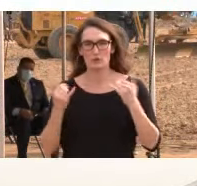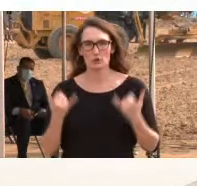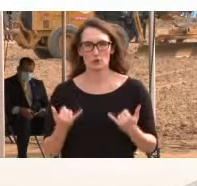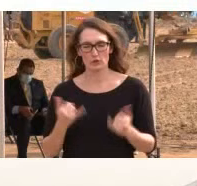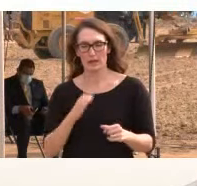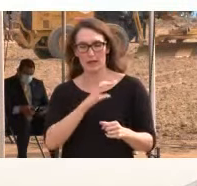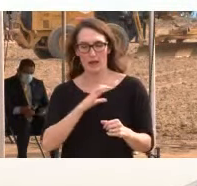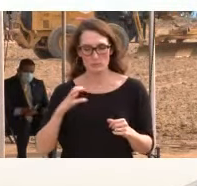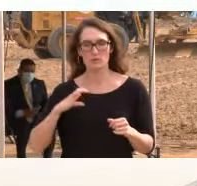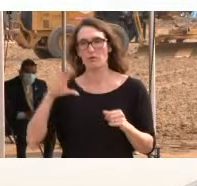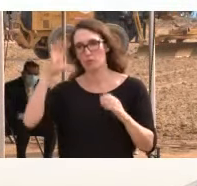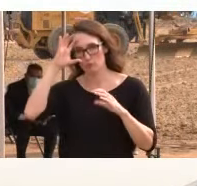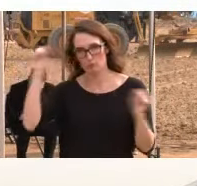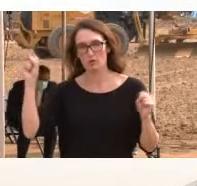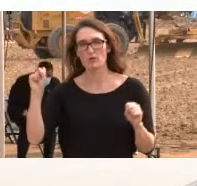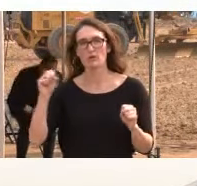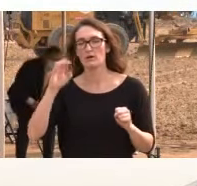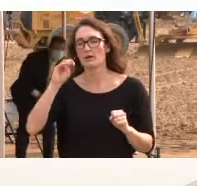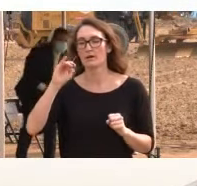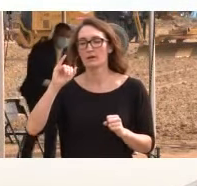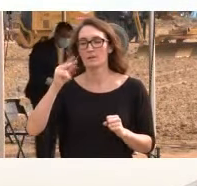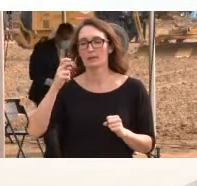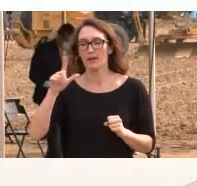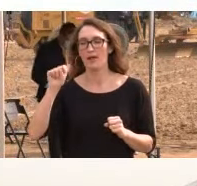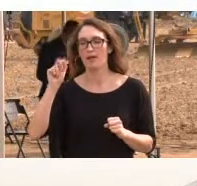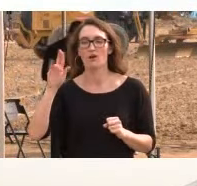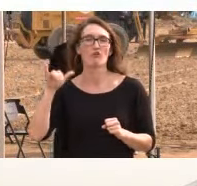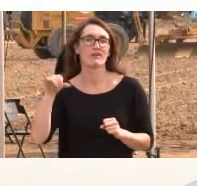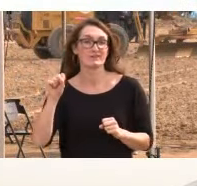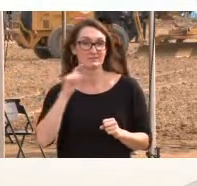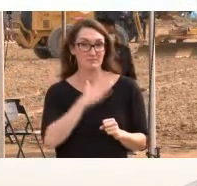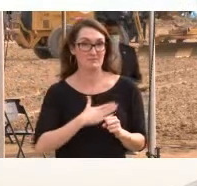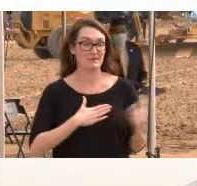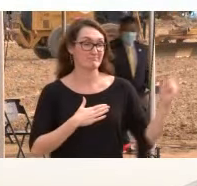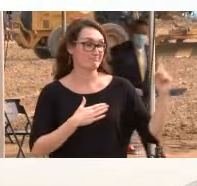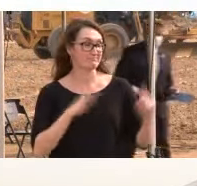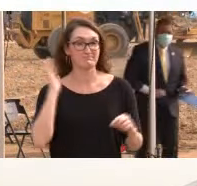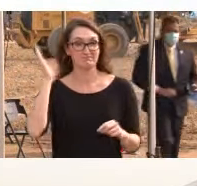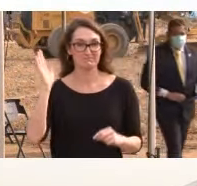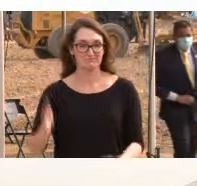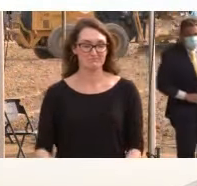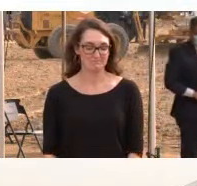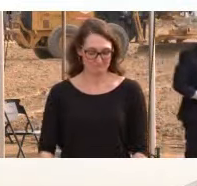council president, Mr. Miguel Arias. Could you please join us, please?